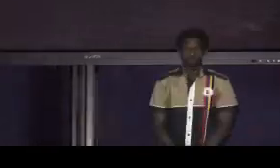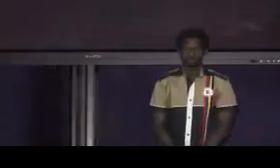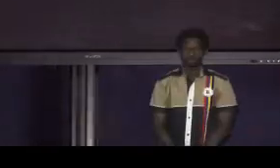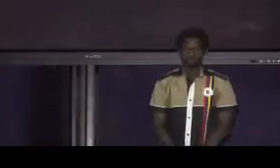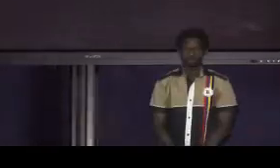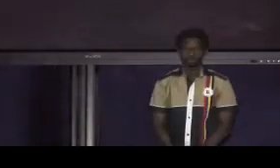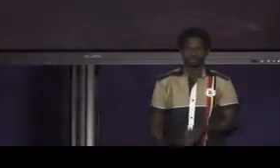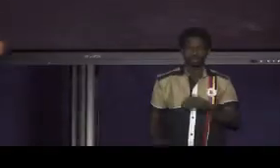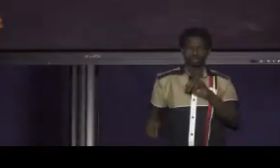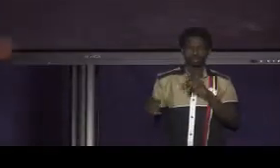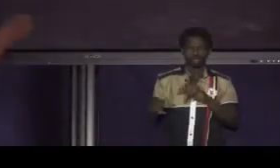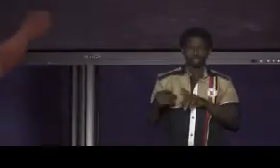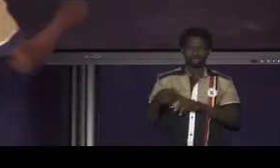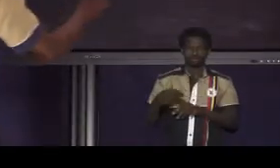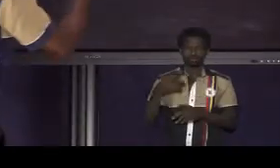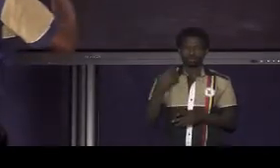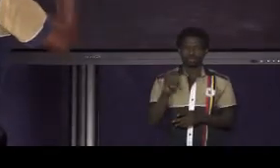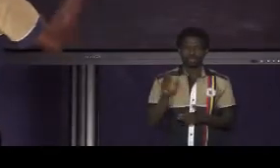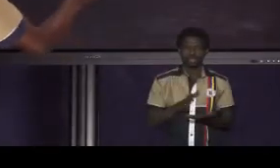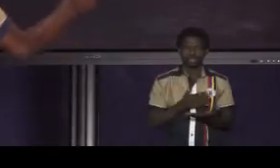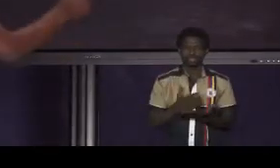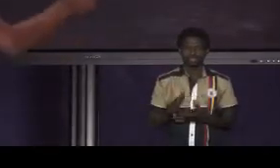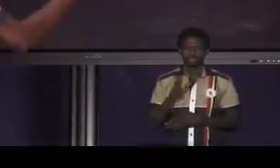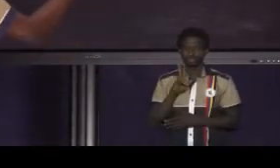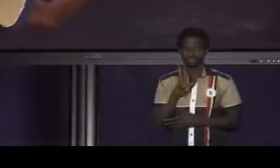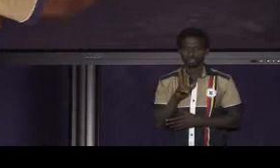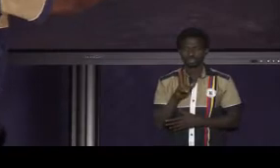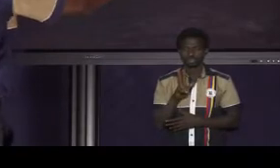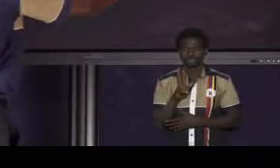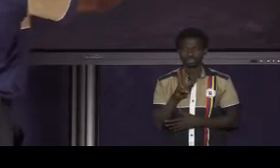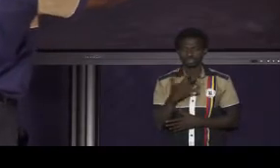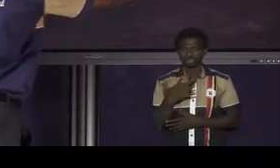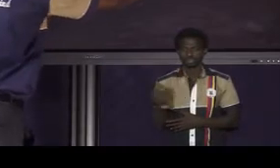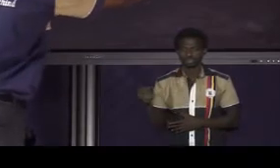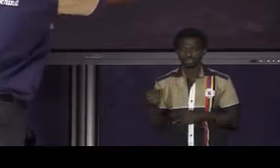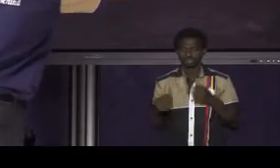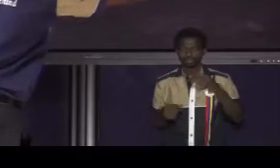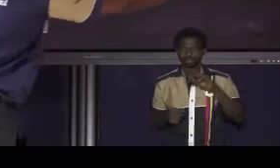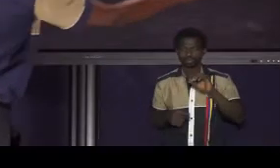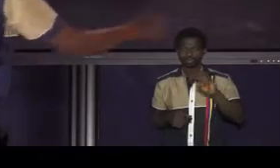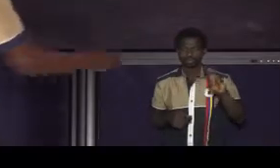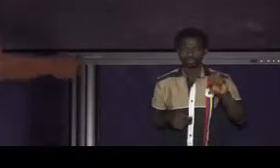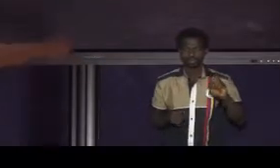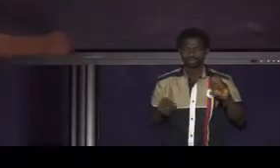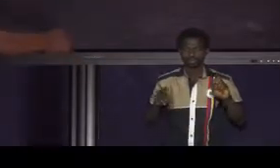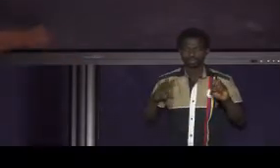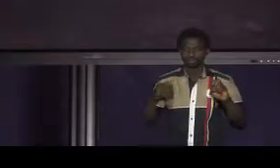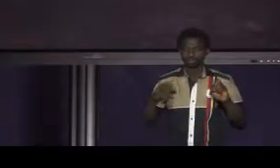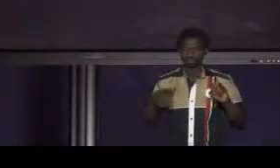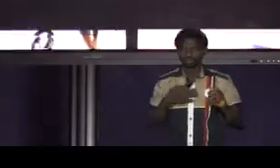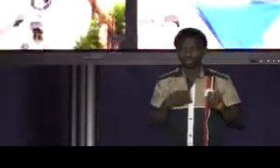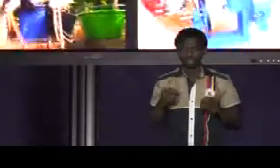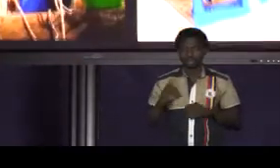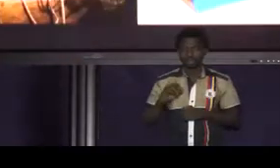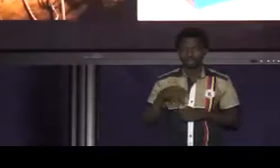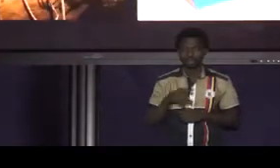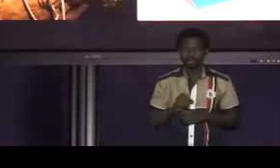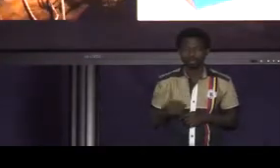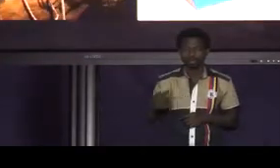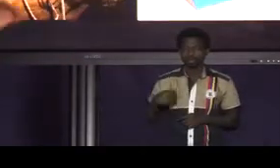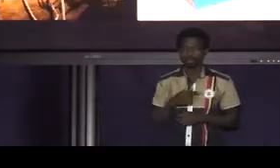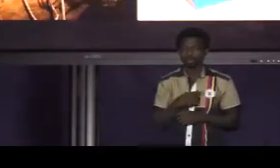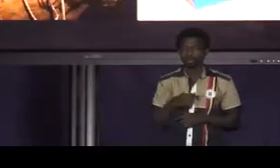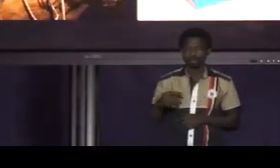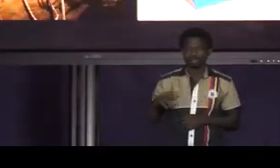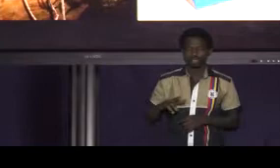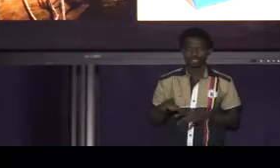pulley. Okay, from the song, three things: groove, wheel, and rope. So we'll still